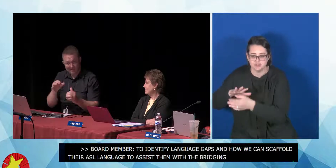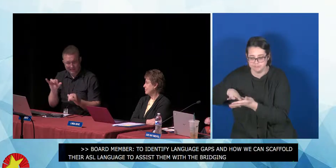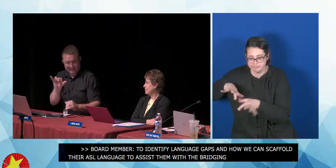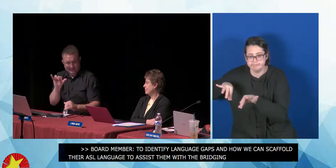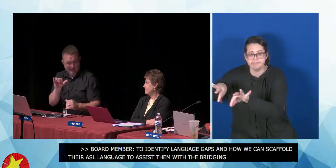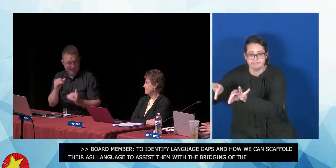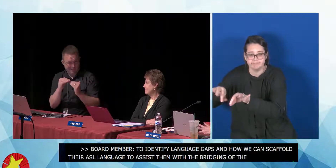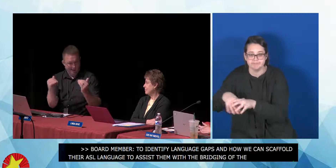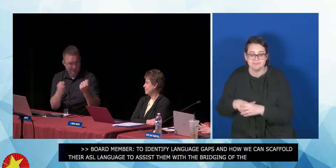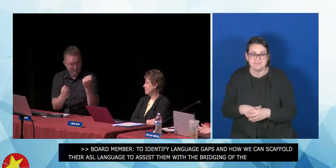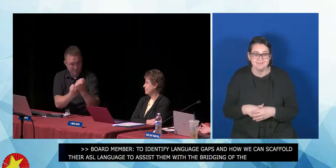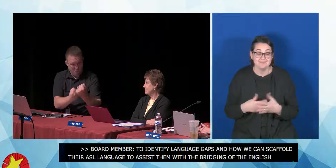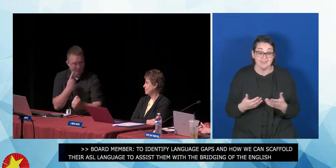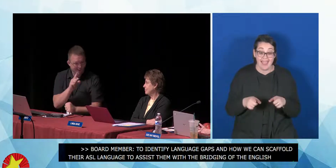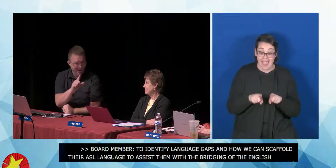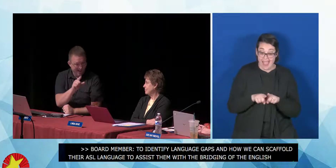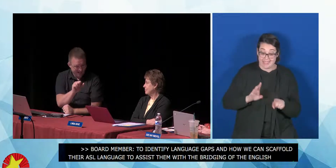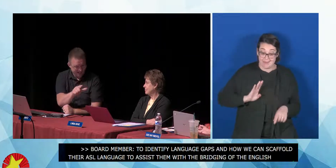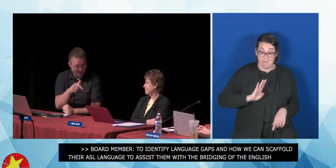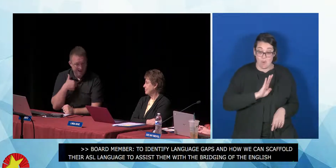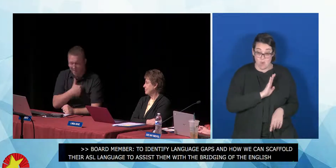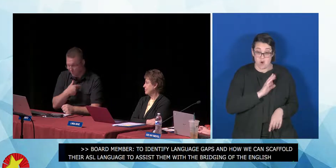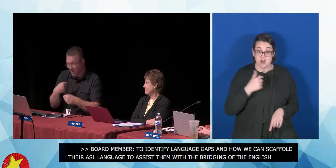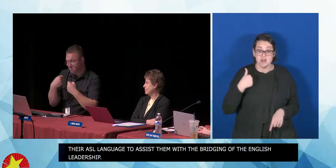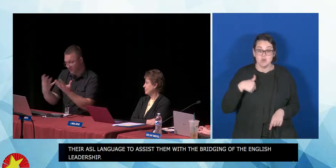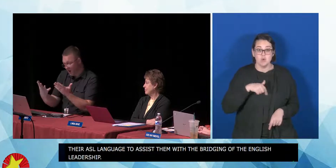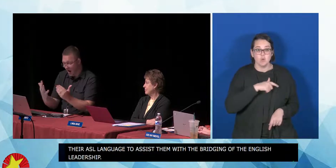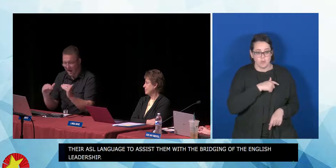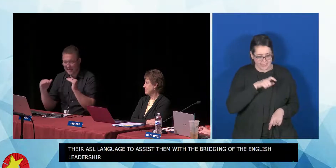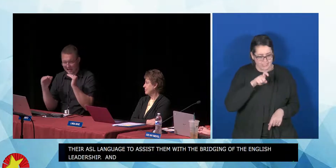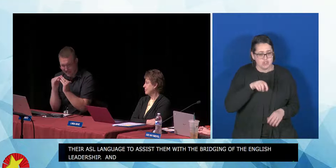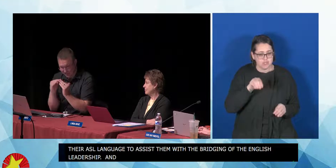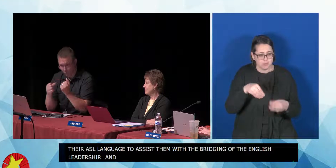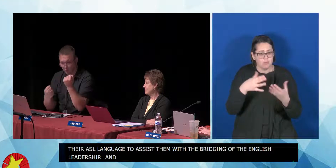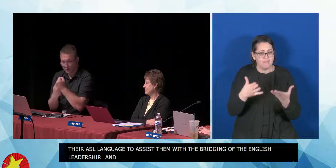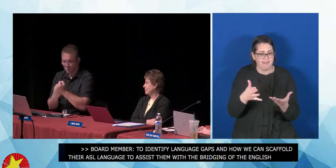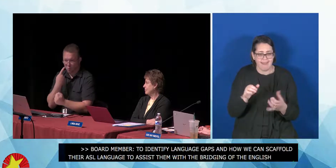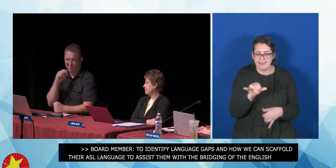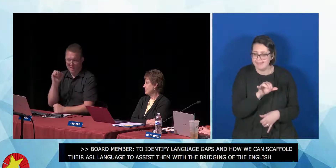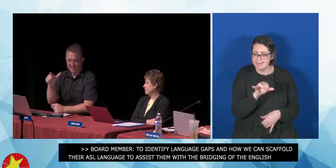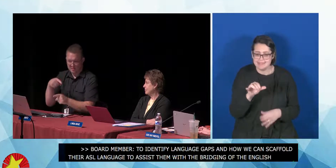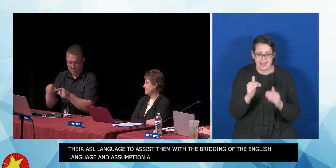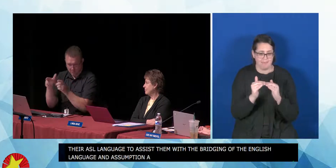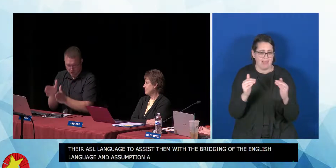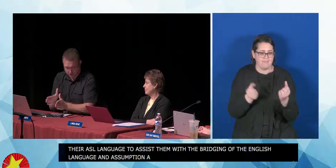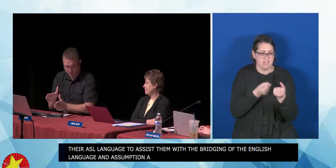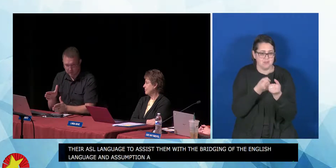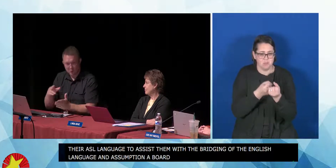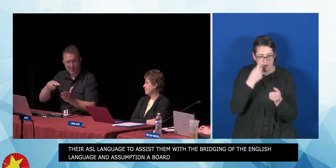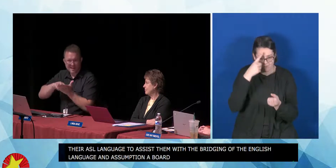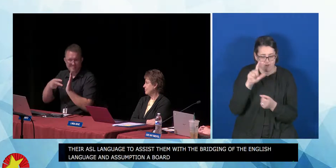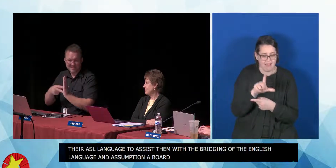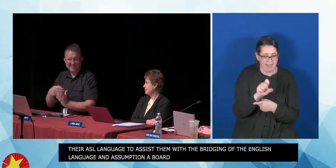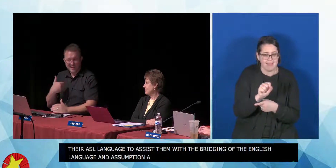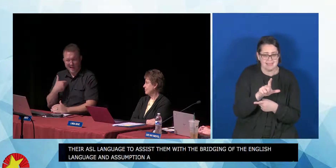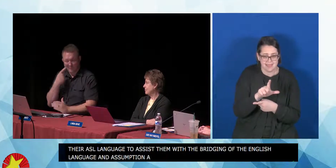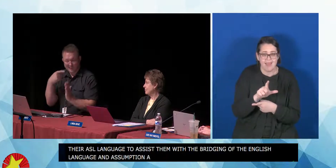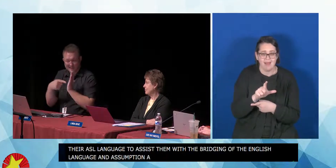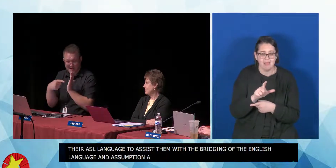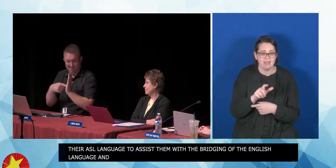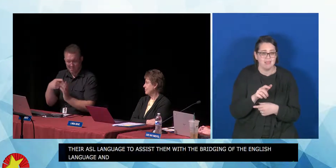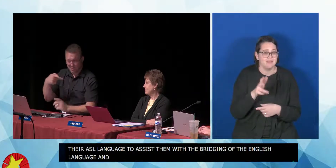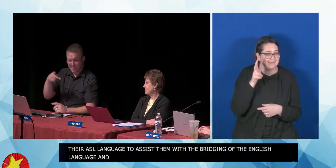a board, we should provide the same level of support to the LSL students.